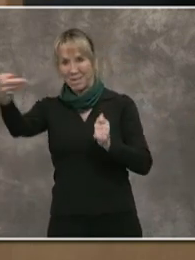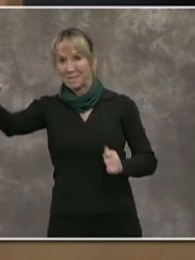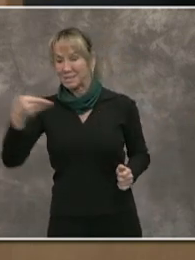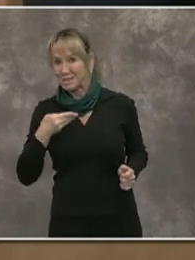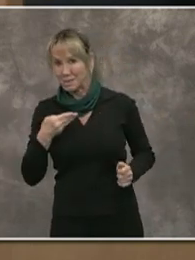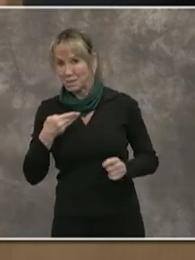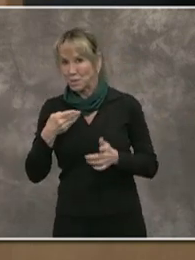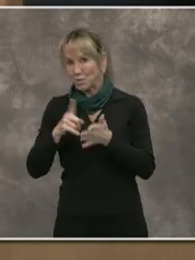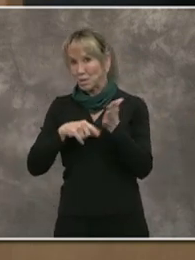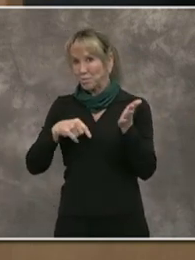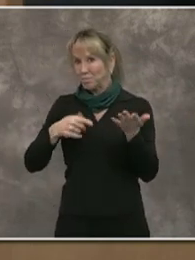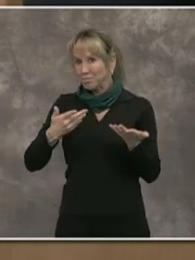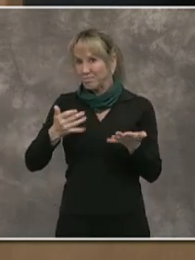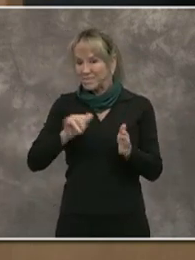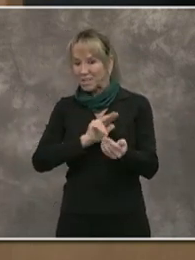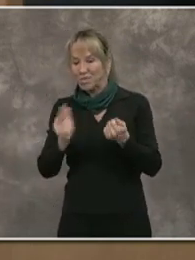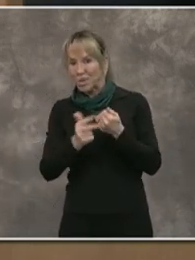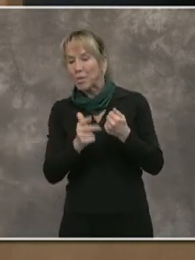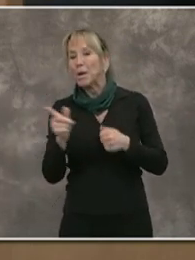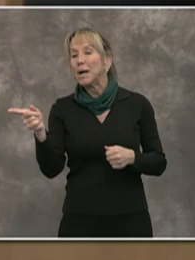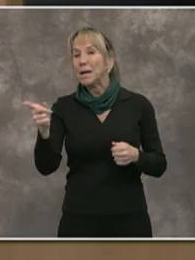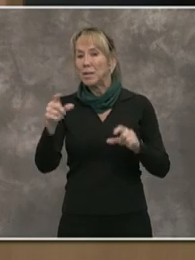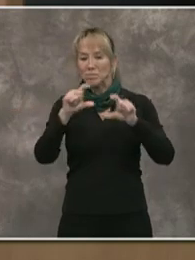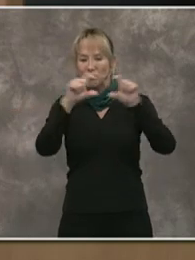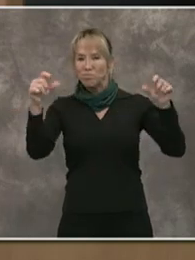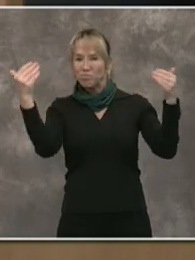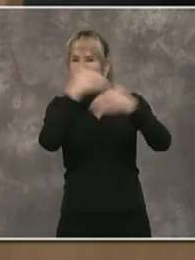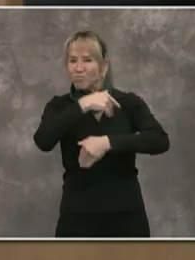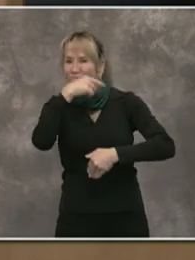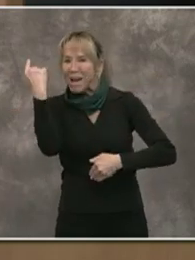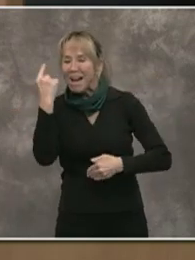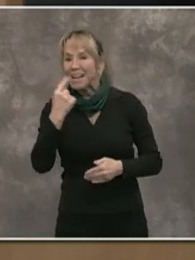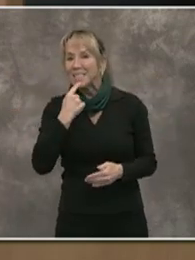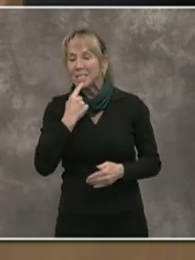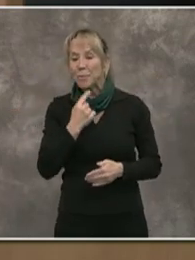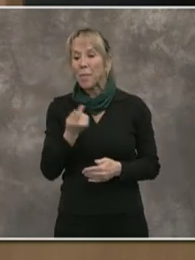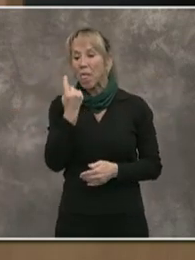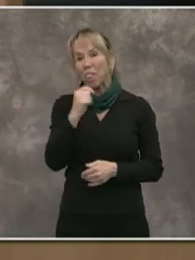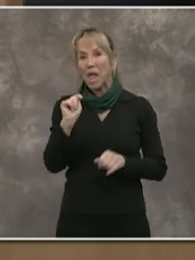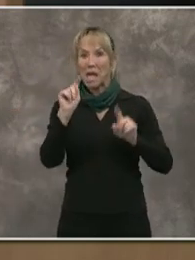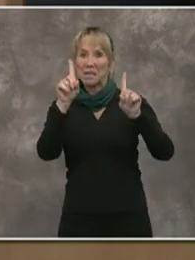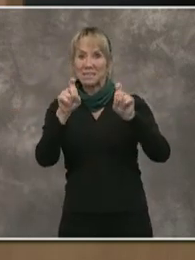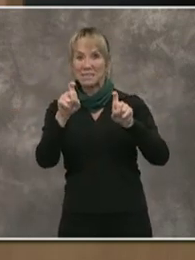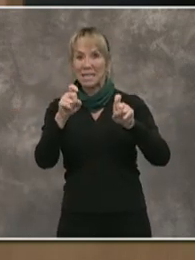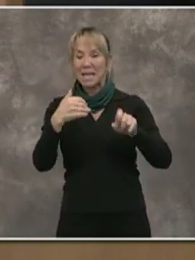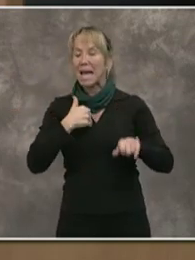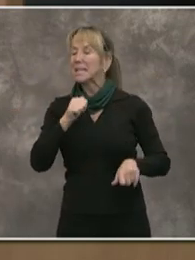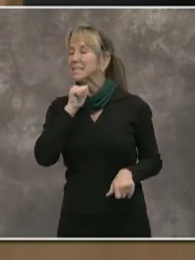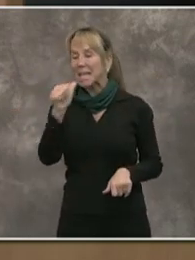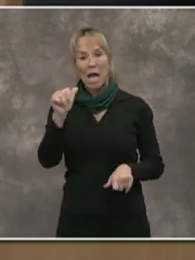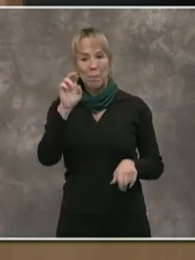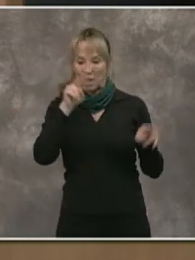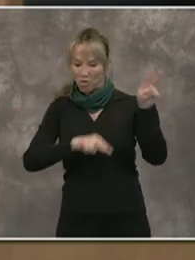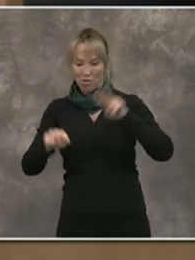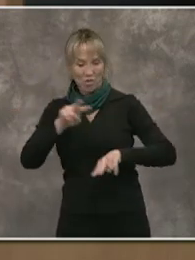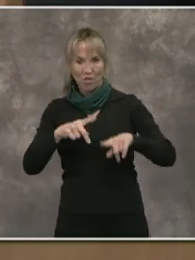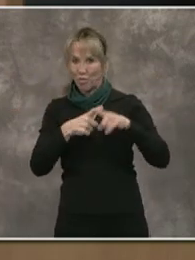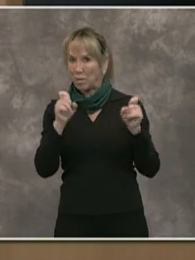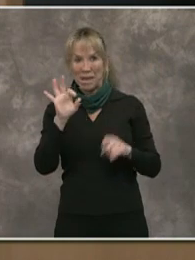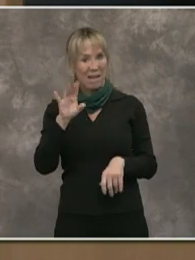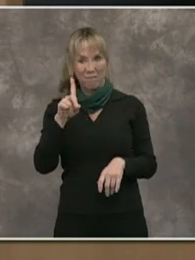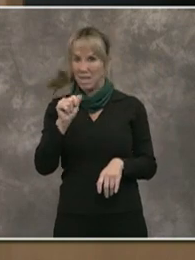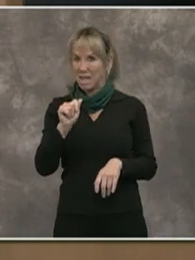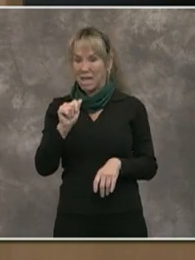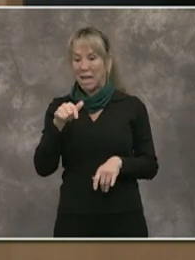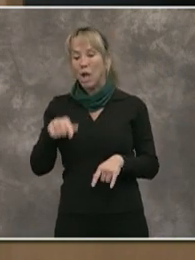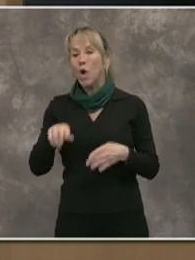from the document that they provided. And it's in bold print. It says, "The test has not been reviewed by the FDA, and results